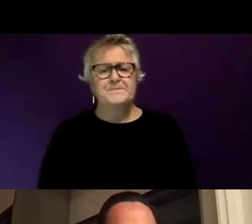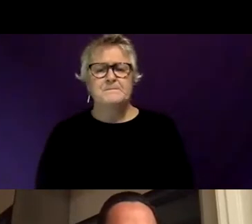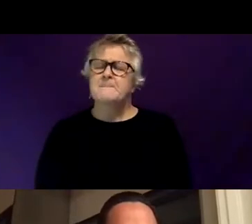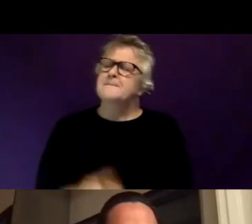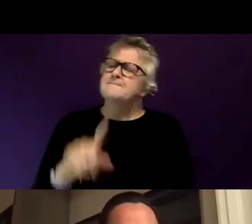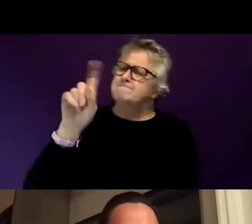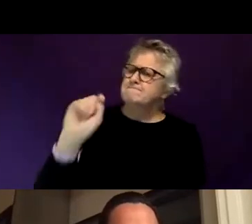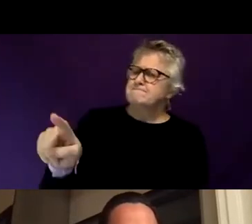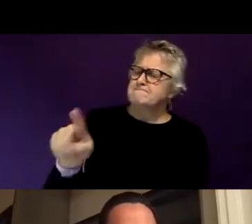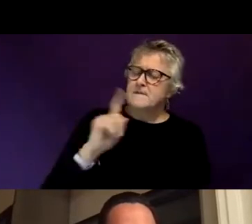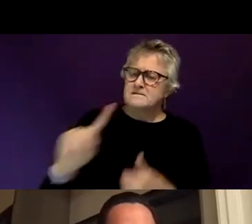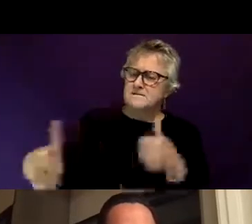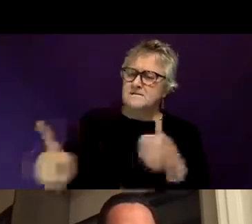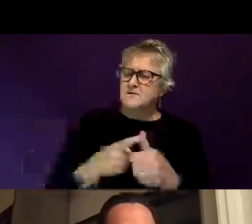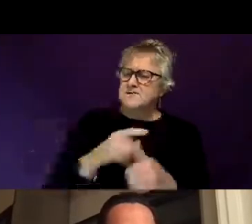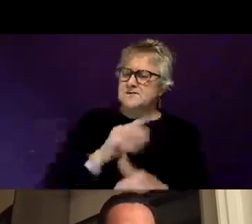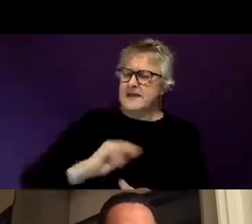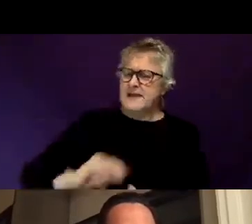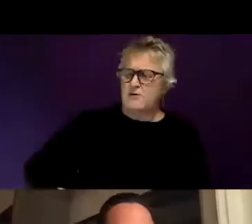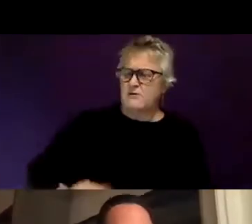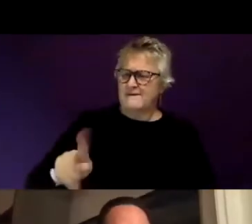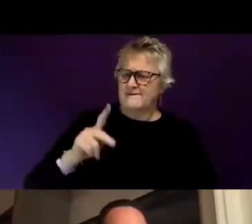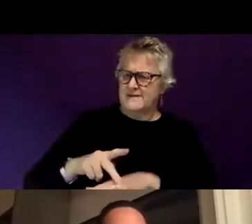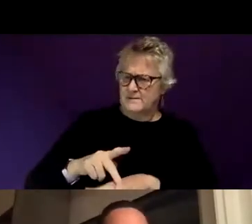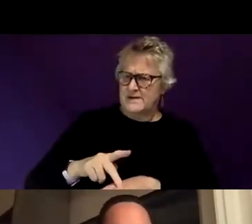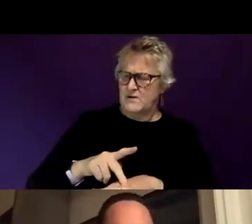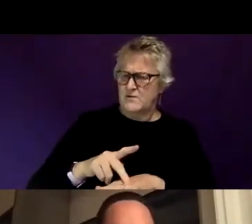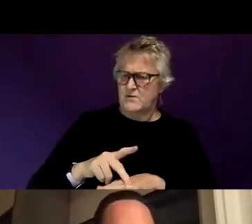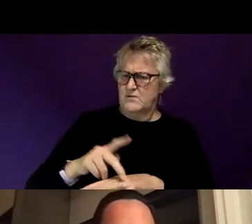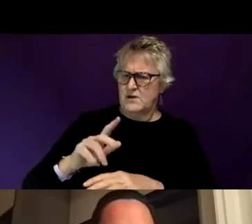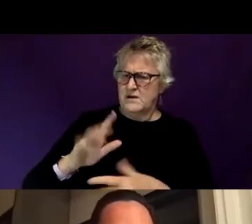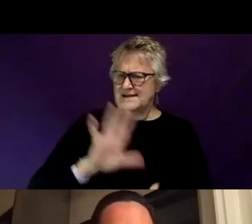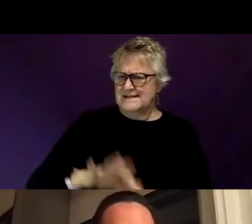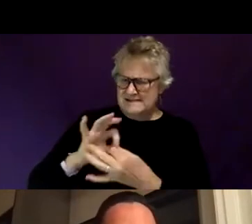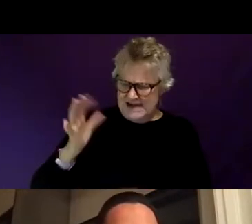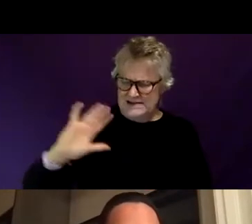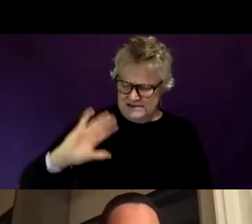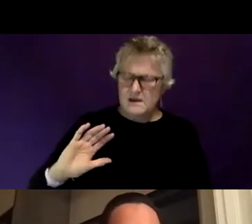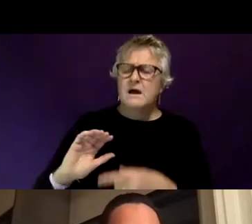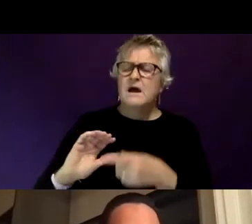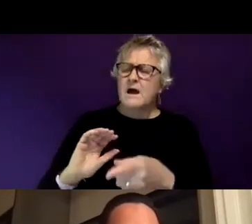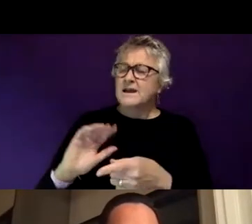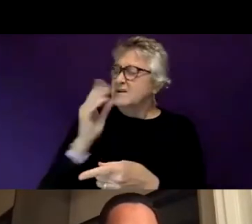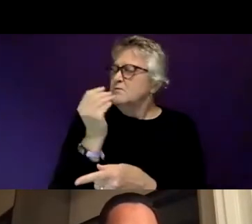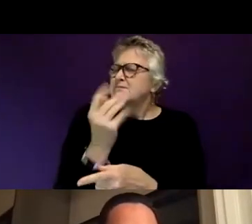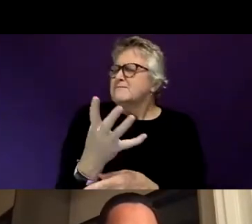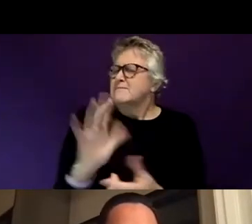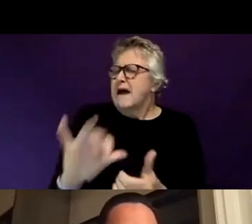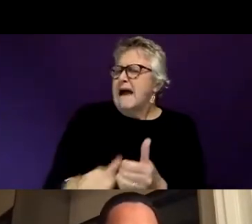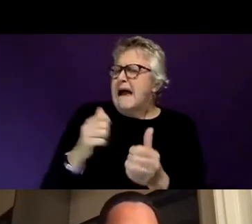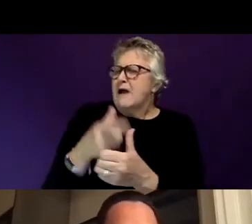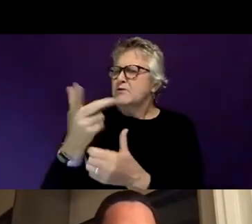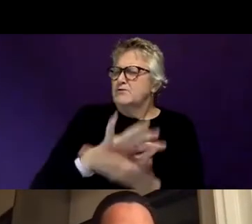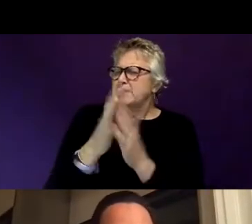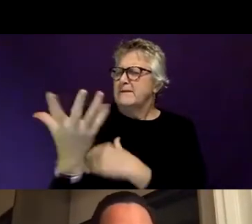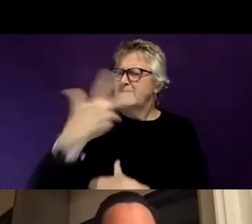San Diego of Filipino descent, could you let our audience know how you got your first start in politics and government?